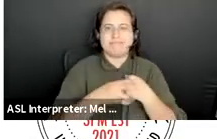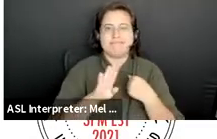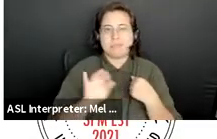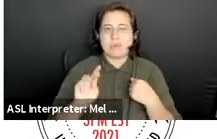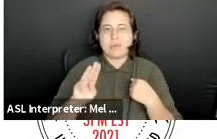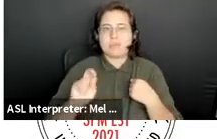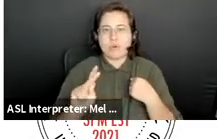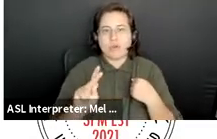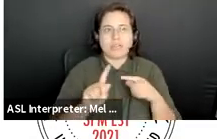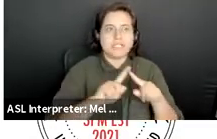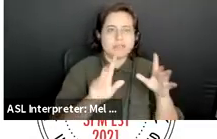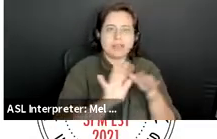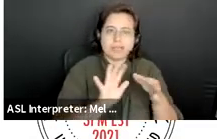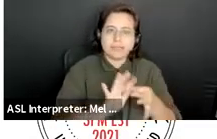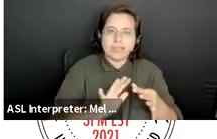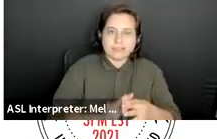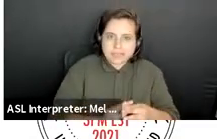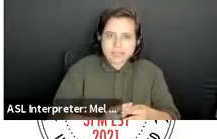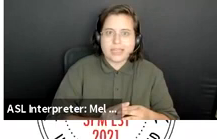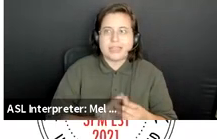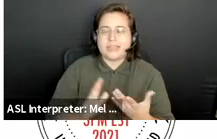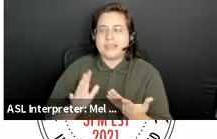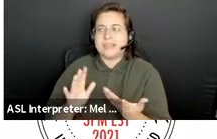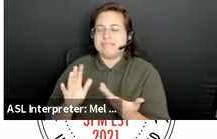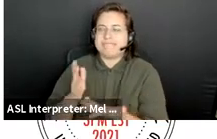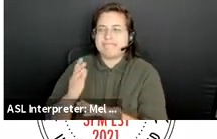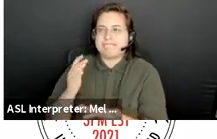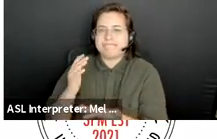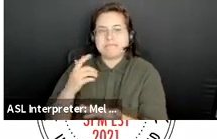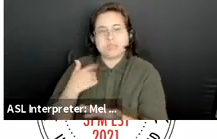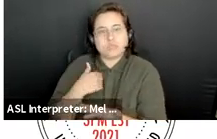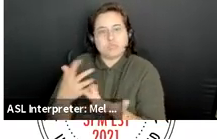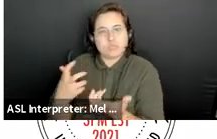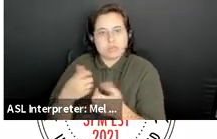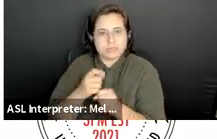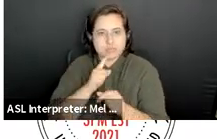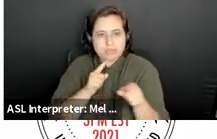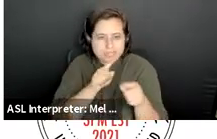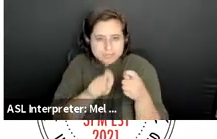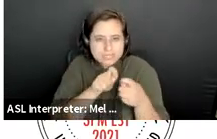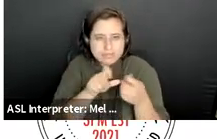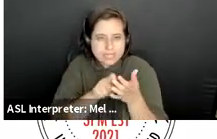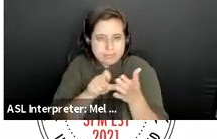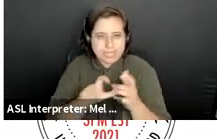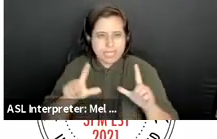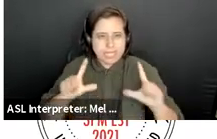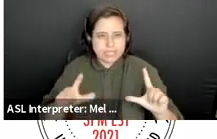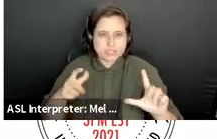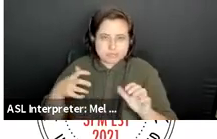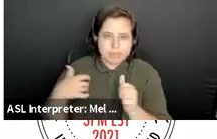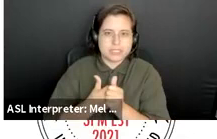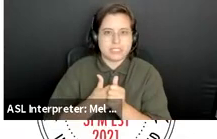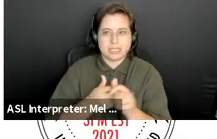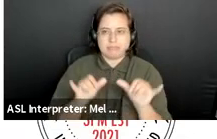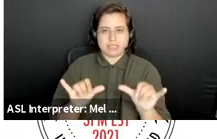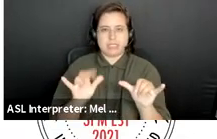to COVID-19 visa and travel status updates, we're going to look to really keep this particular page up to date. So